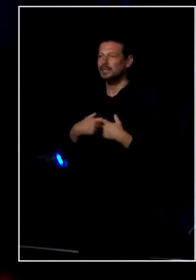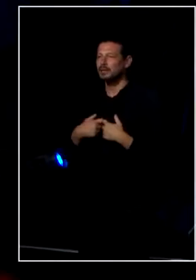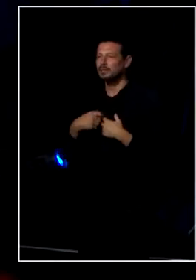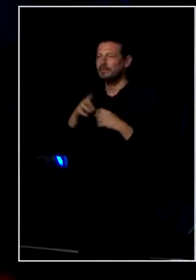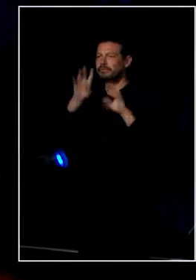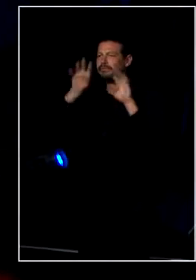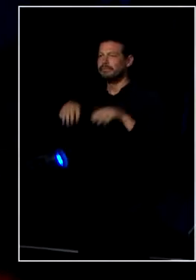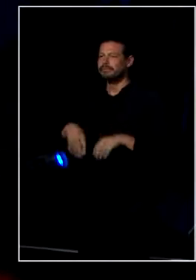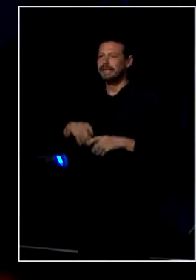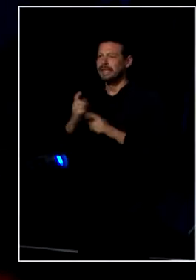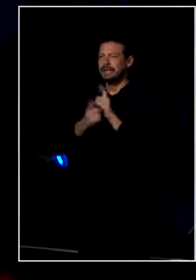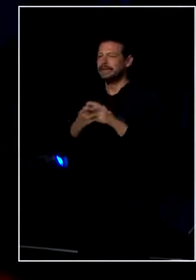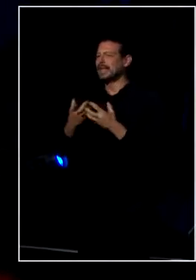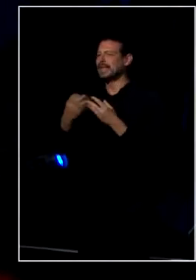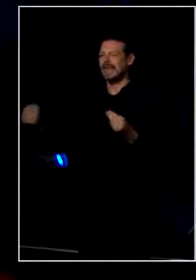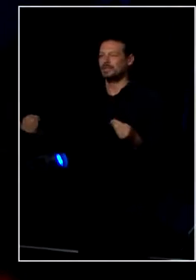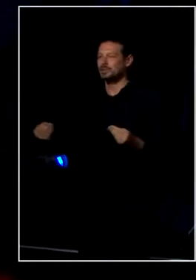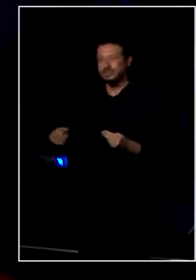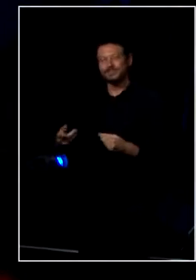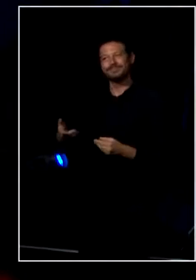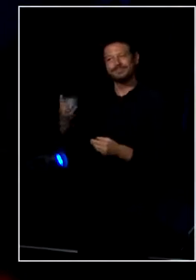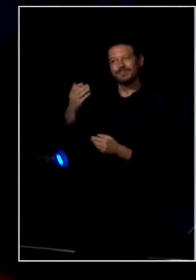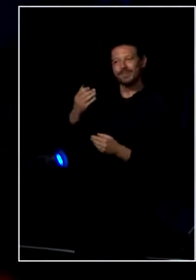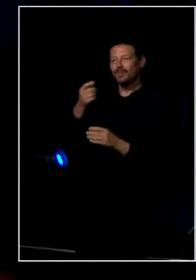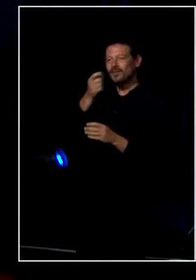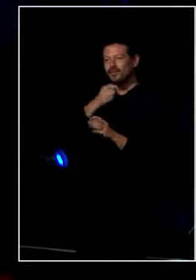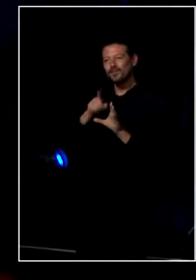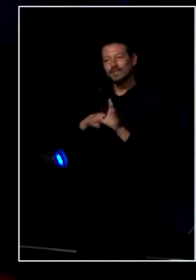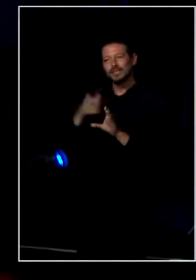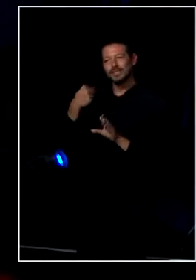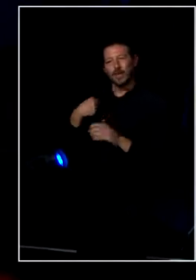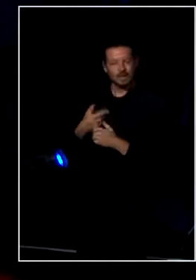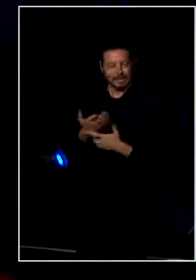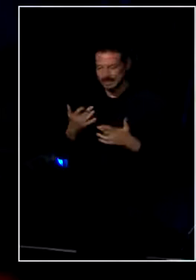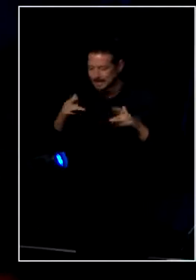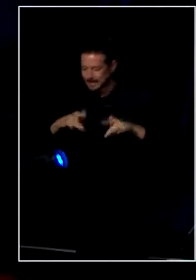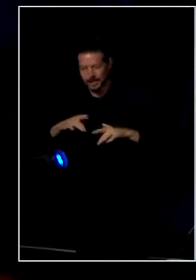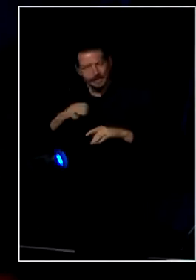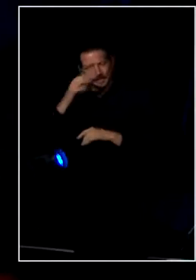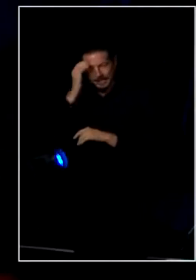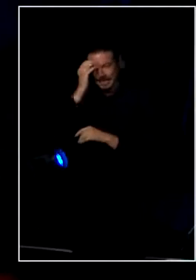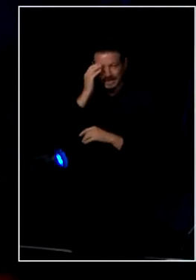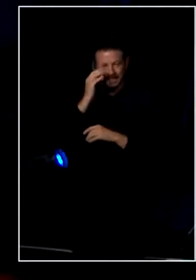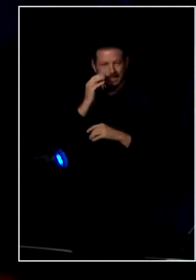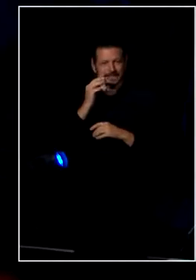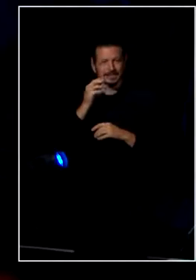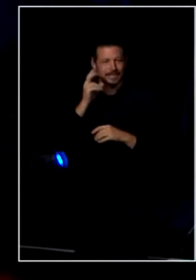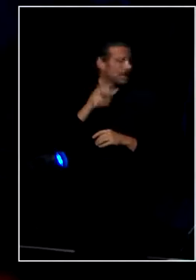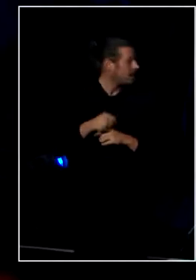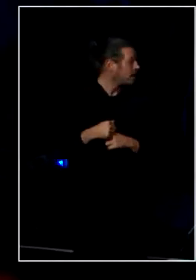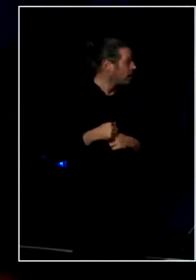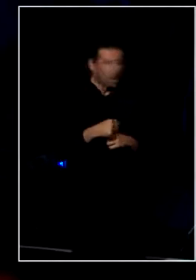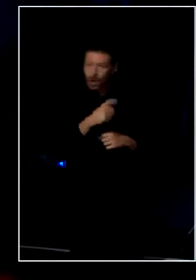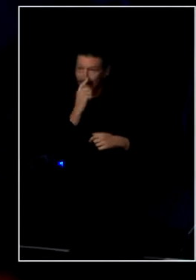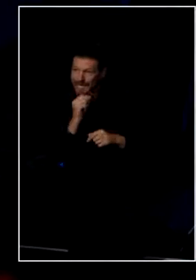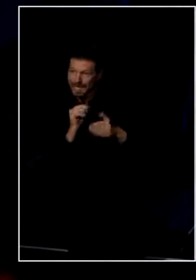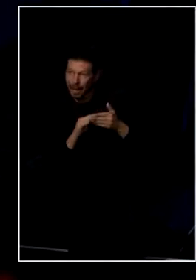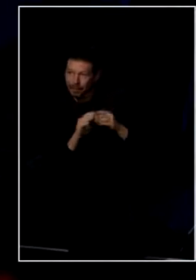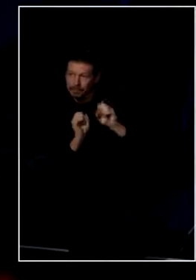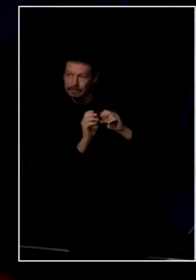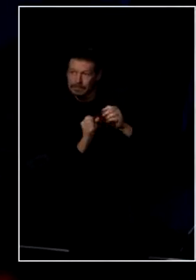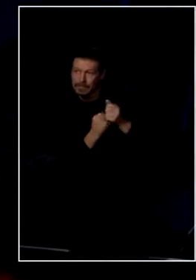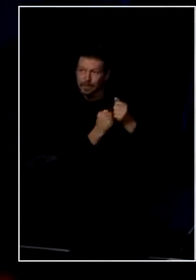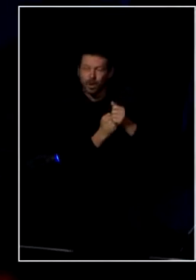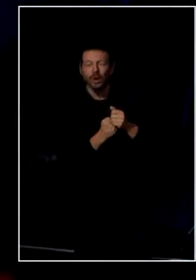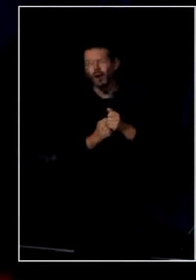that was a few years ago and I haven't found the mental fortitude to try again. I can help you if you want or maybe give you some support. One